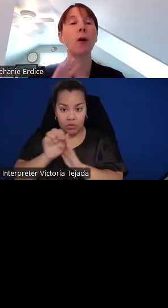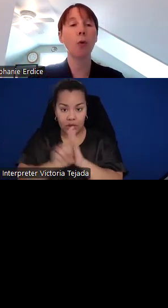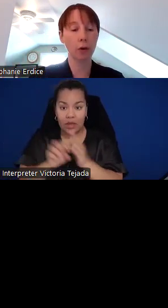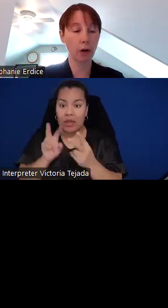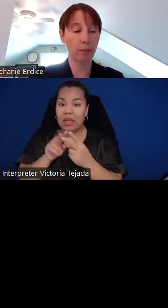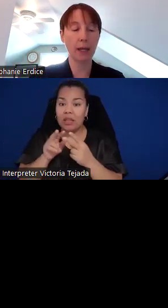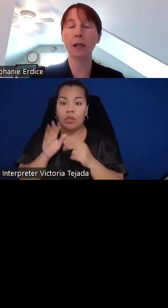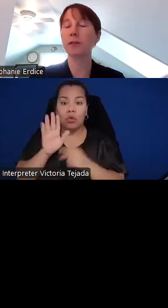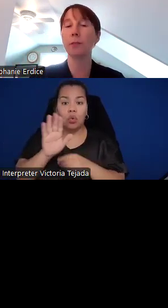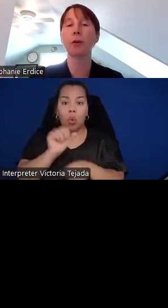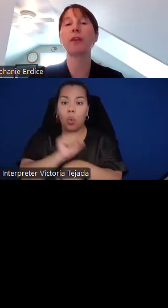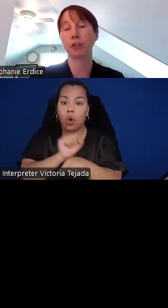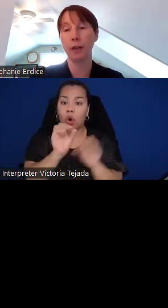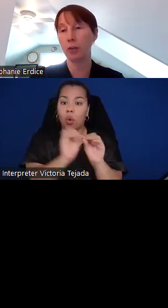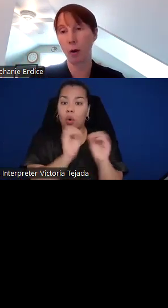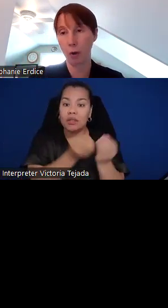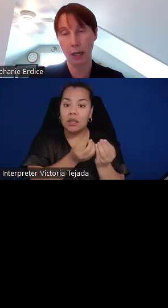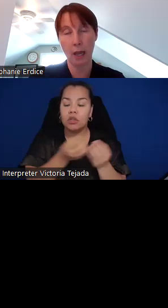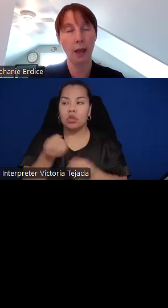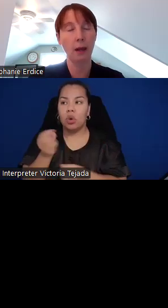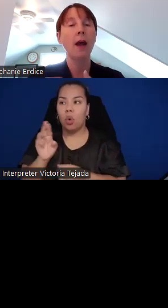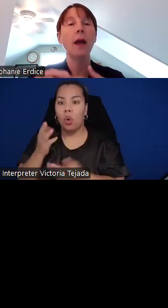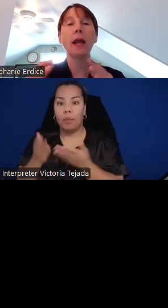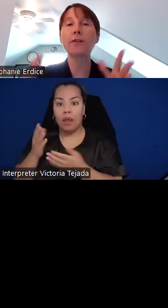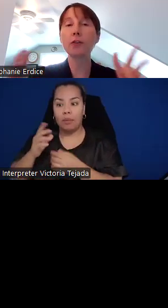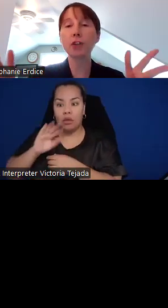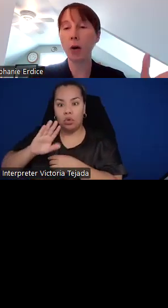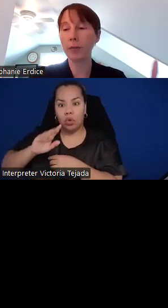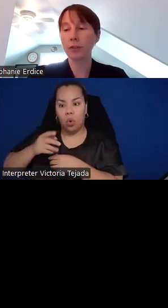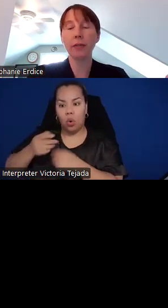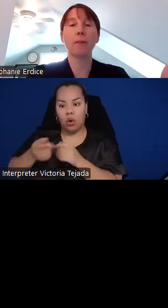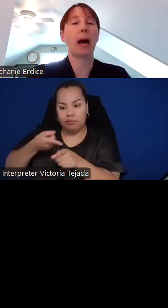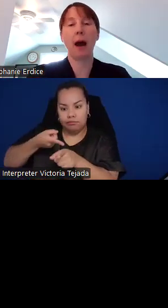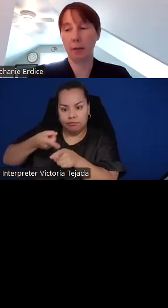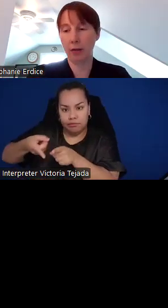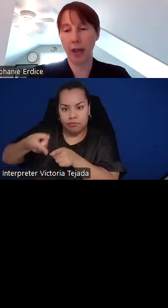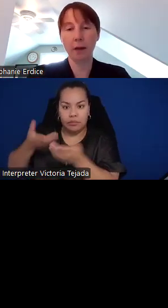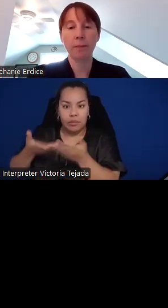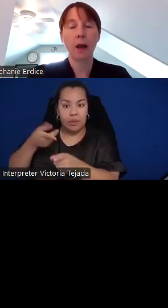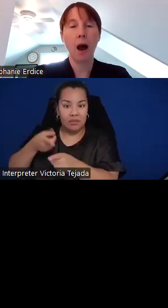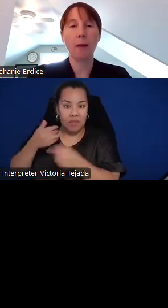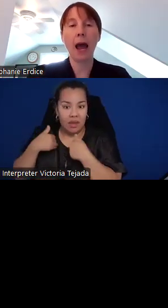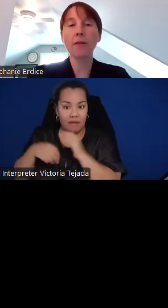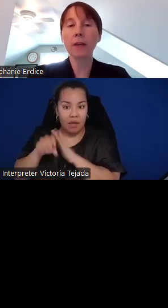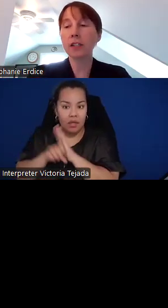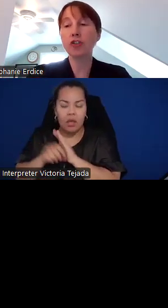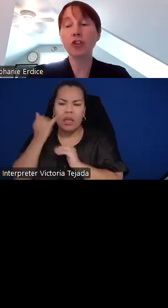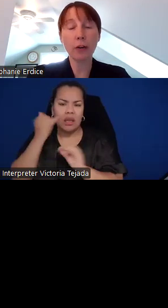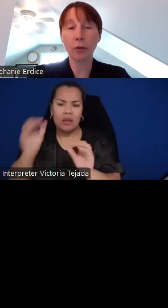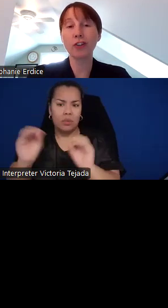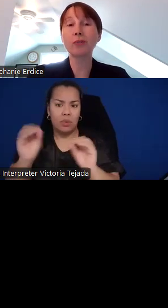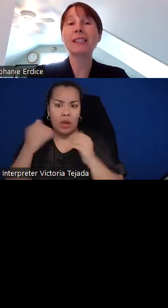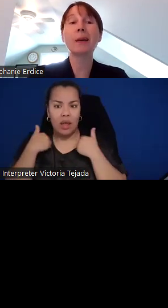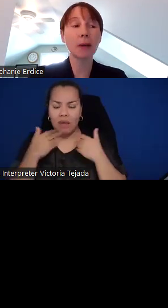for or because of the profession that you are working in. If you don't, there's nothing bad about that. Advocates